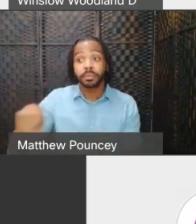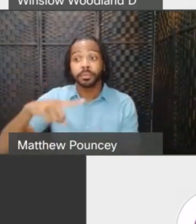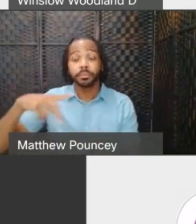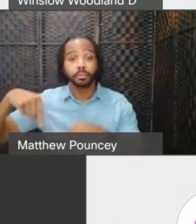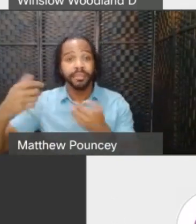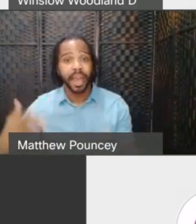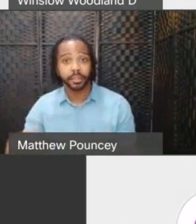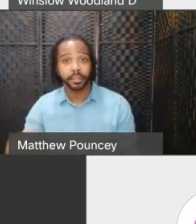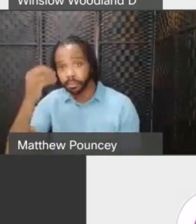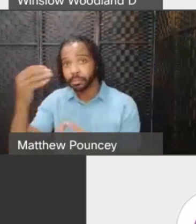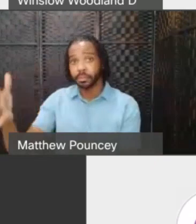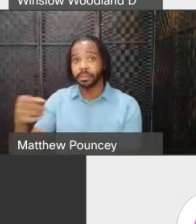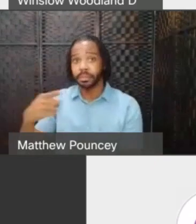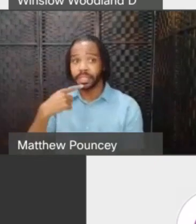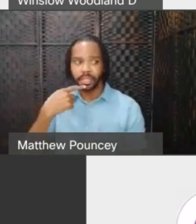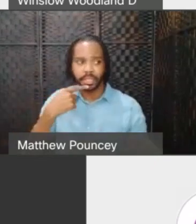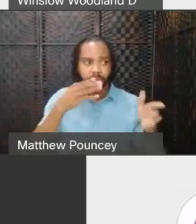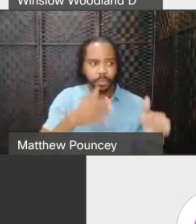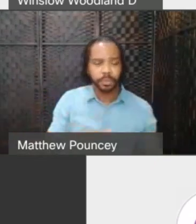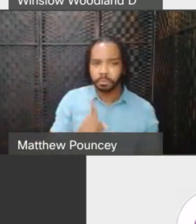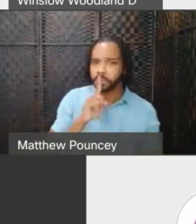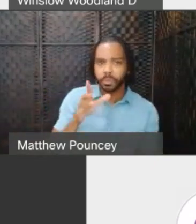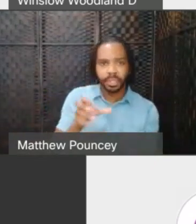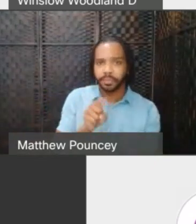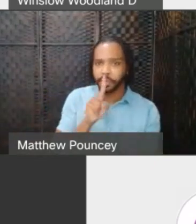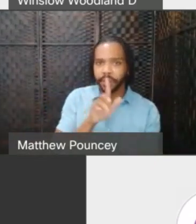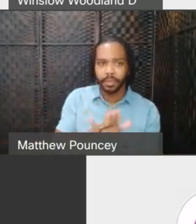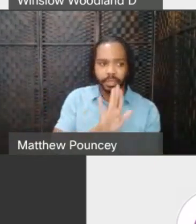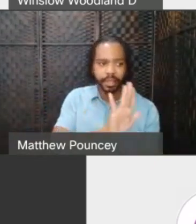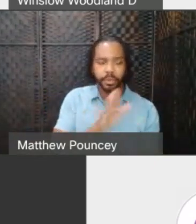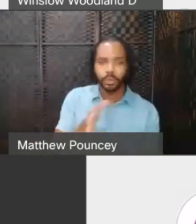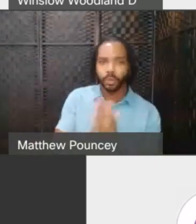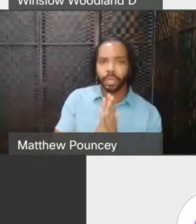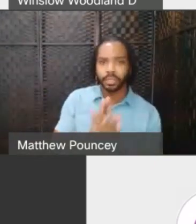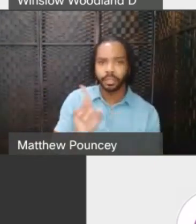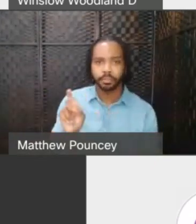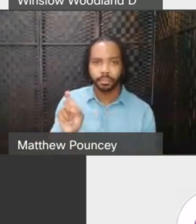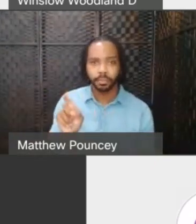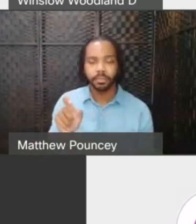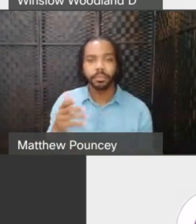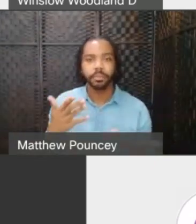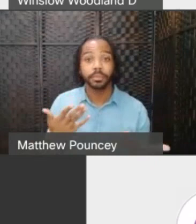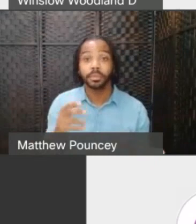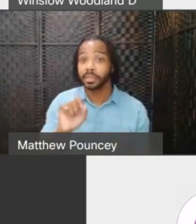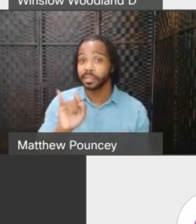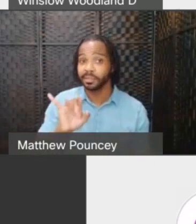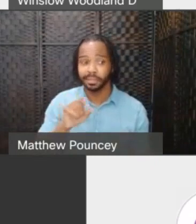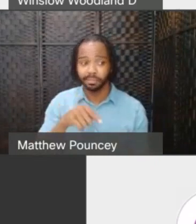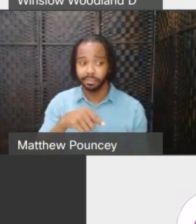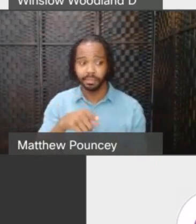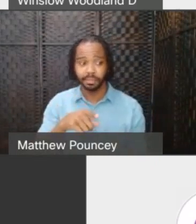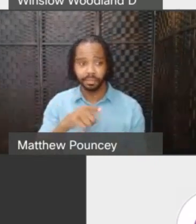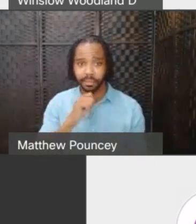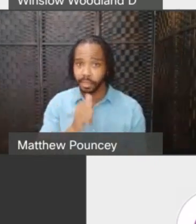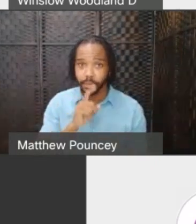the person received no confirmation of their exemption request. And if that isn't the case,